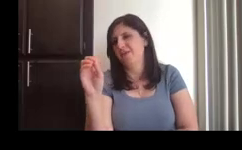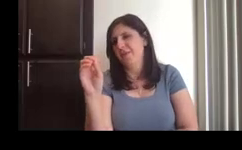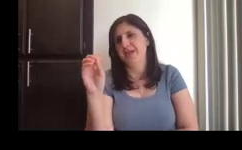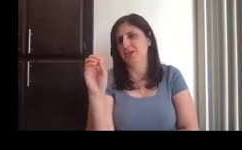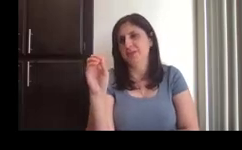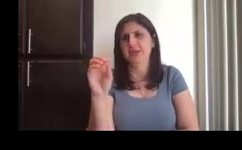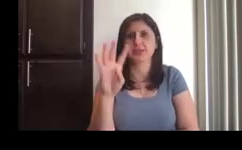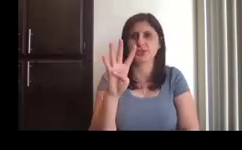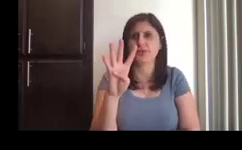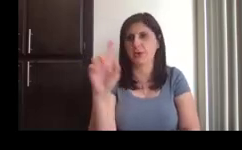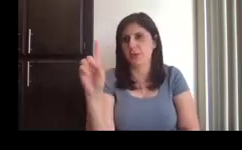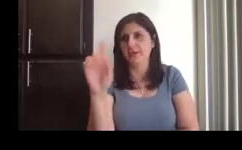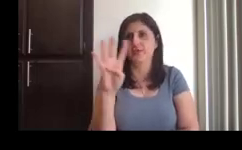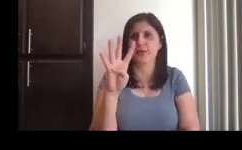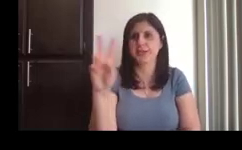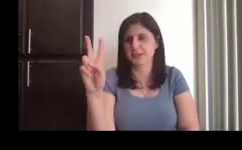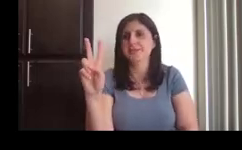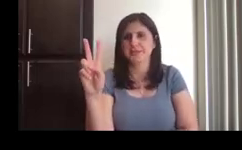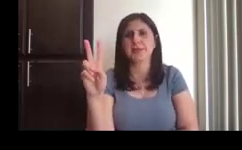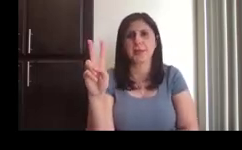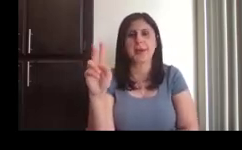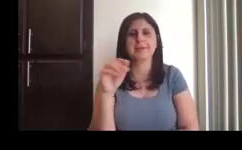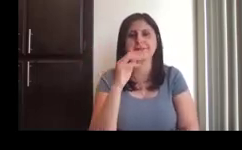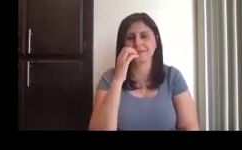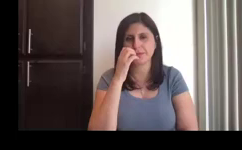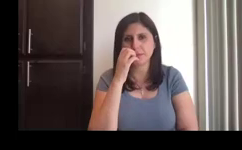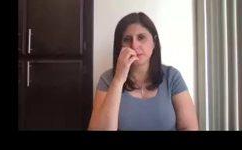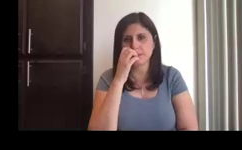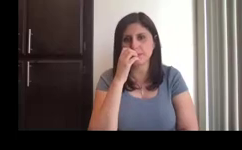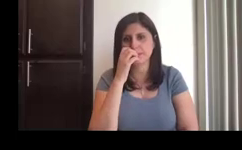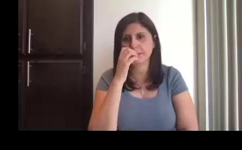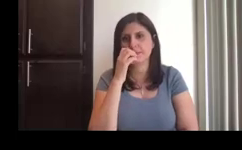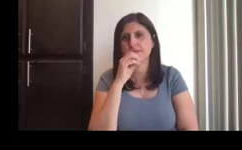again, from there, it's super easy. It's just 41, 42. Okay.